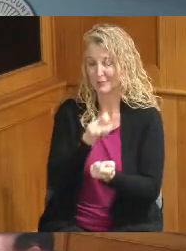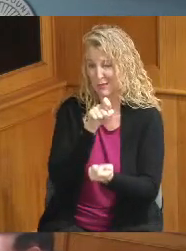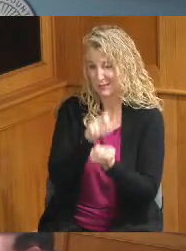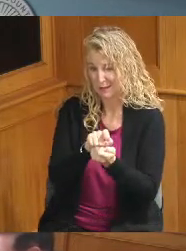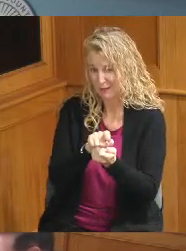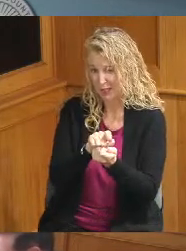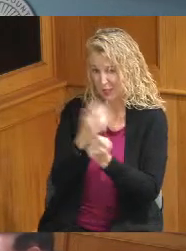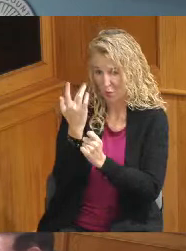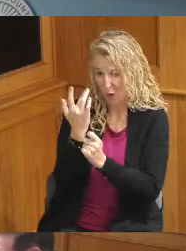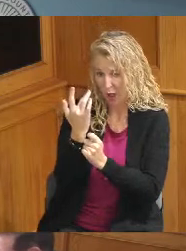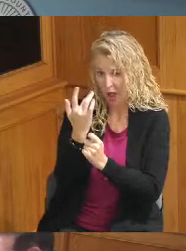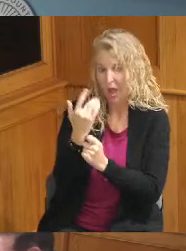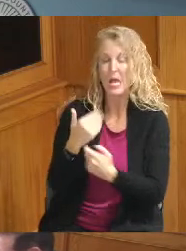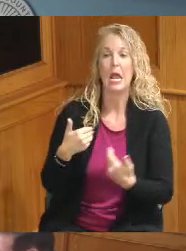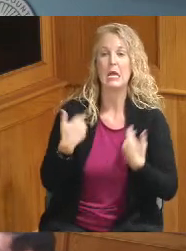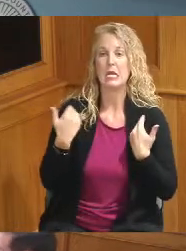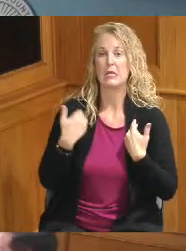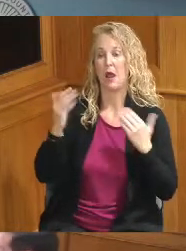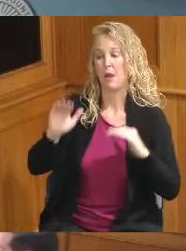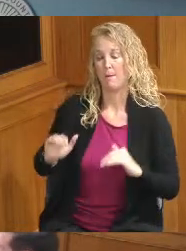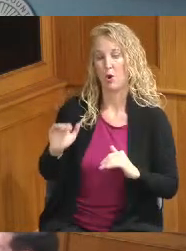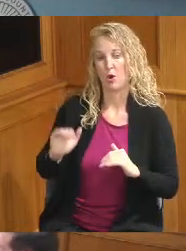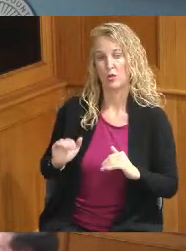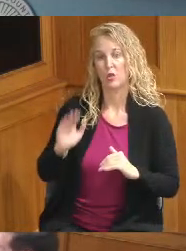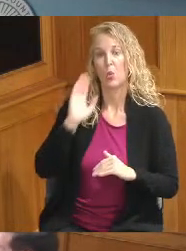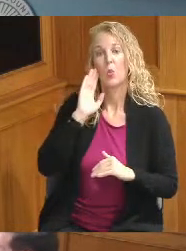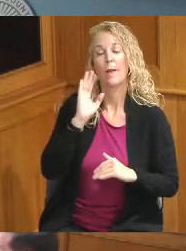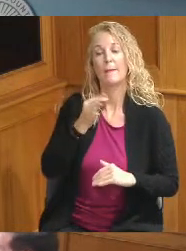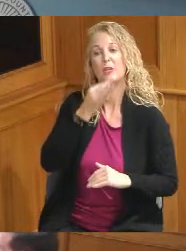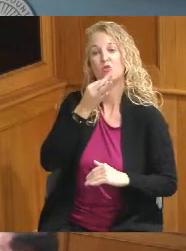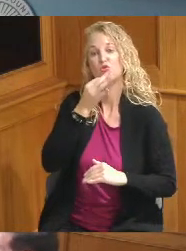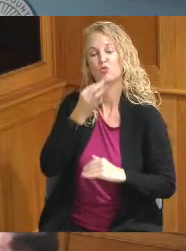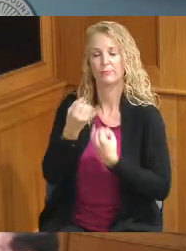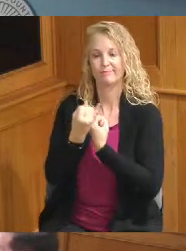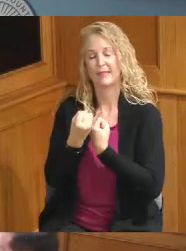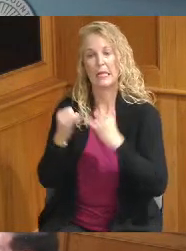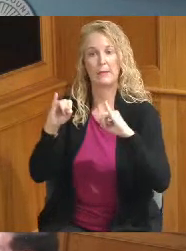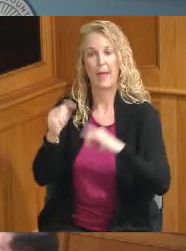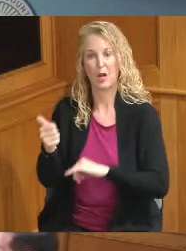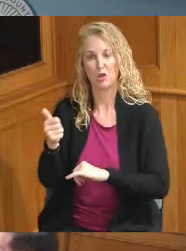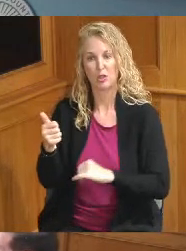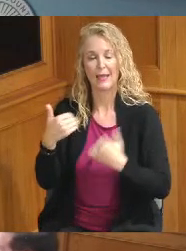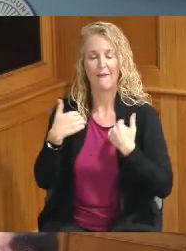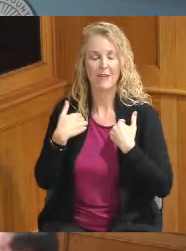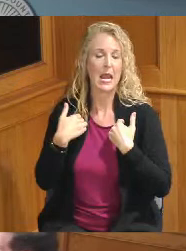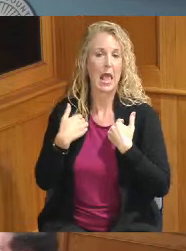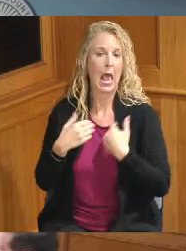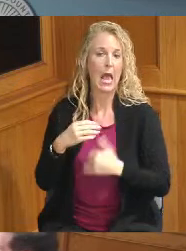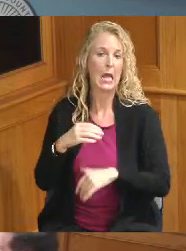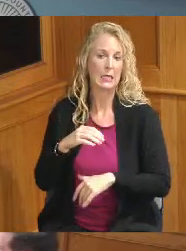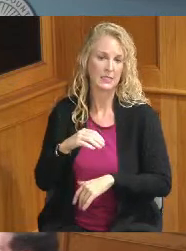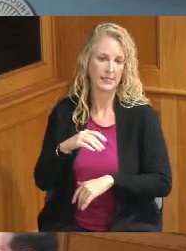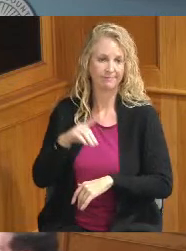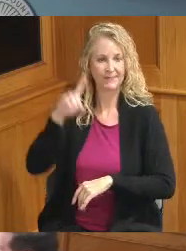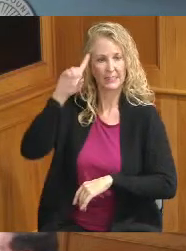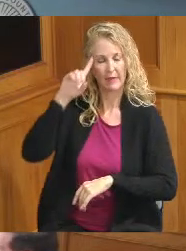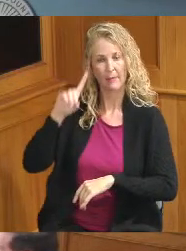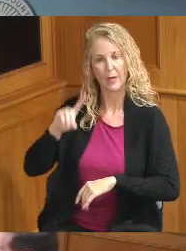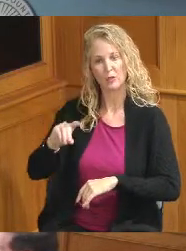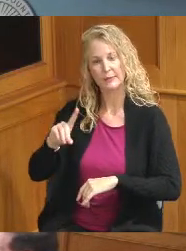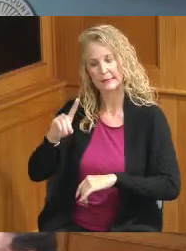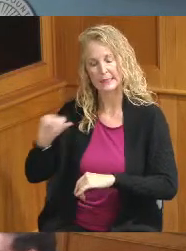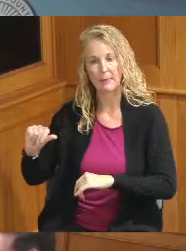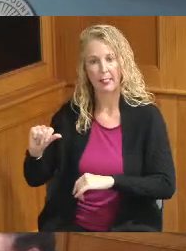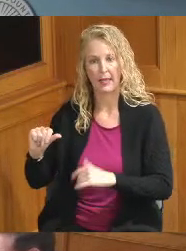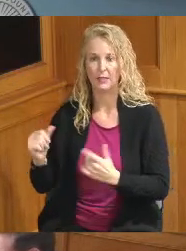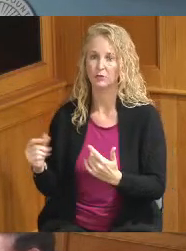for a young person who's going to be emancipating our system and has developmental challenges. And so this provider is able